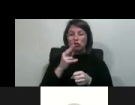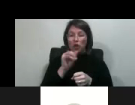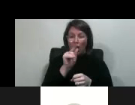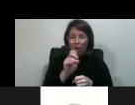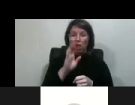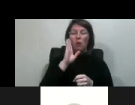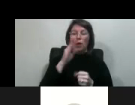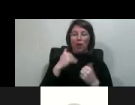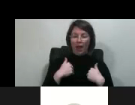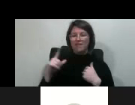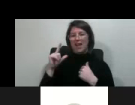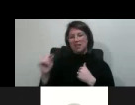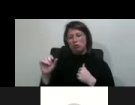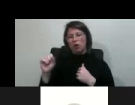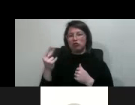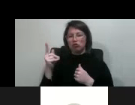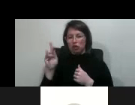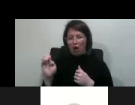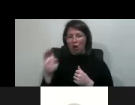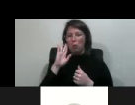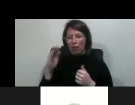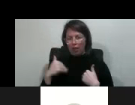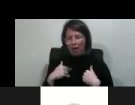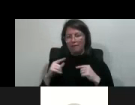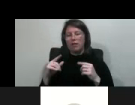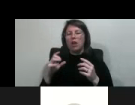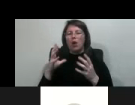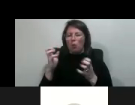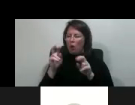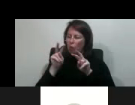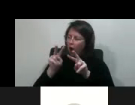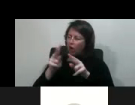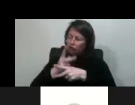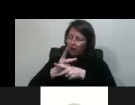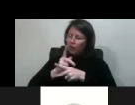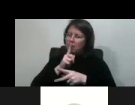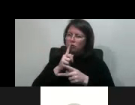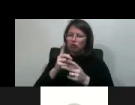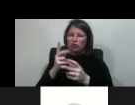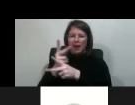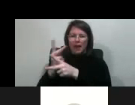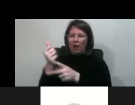we will be monitoring very carefully to make sure that we are able to serve everyone's needs. Next slide, please.